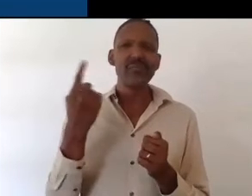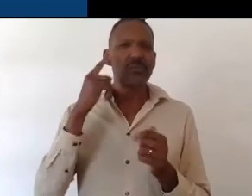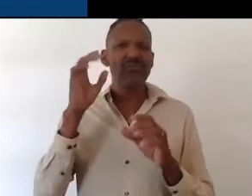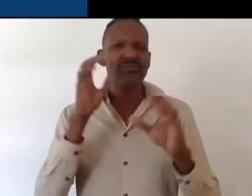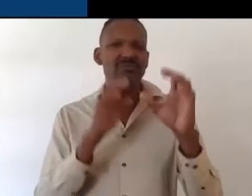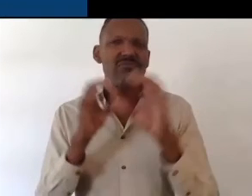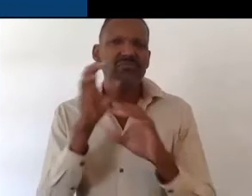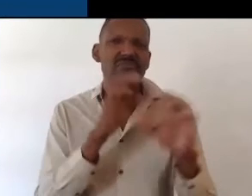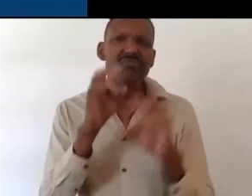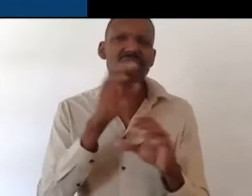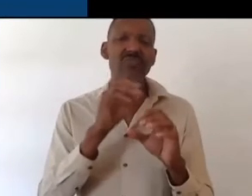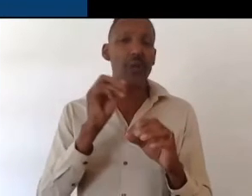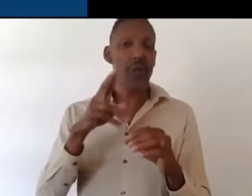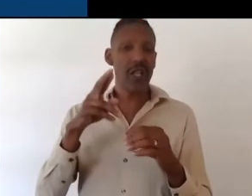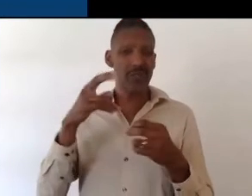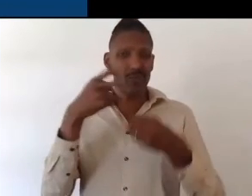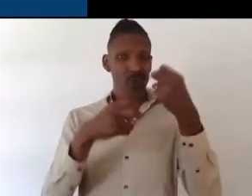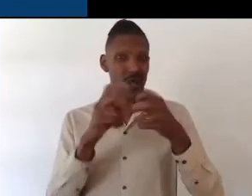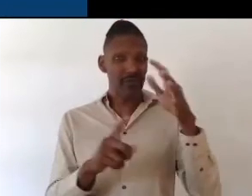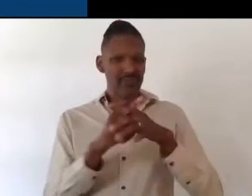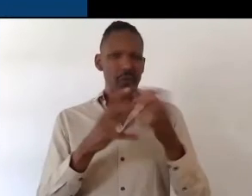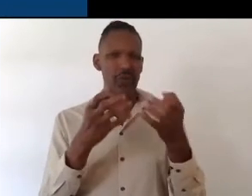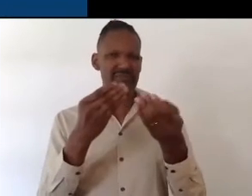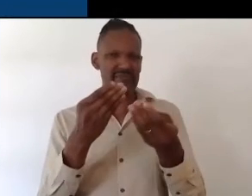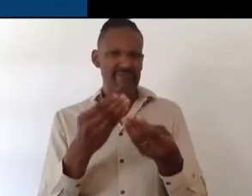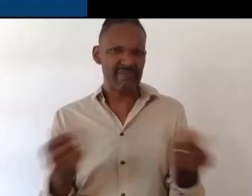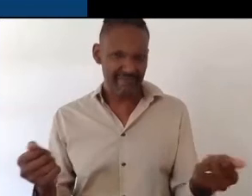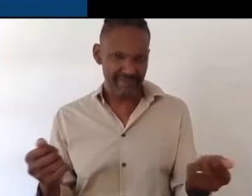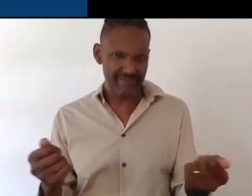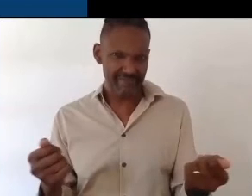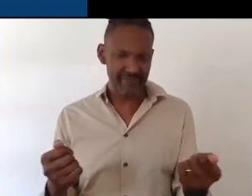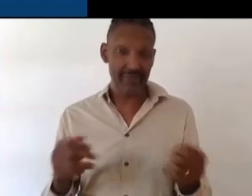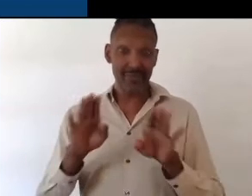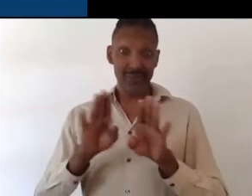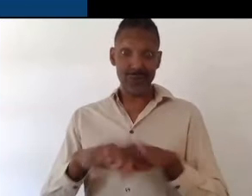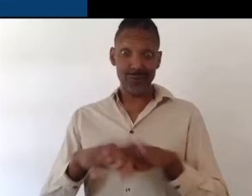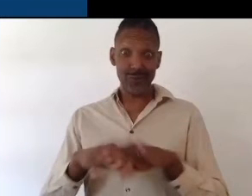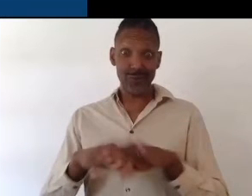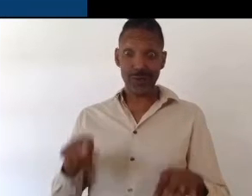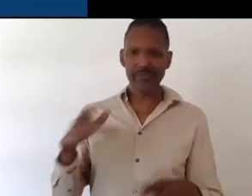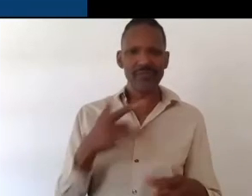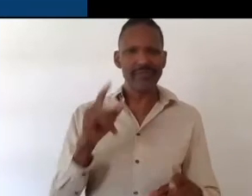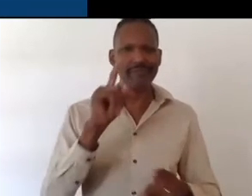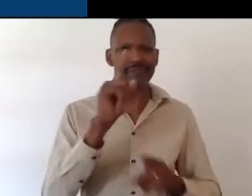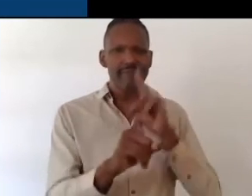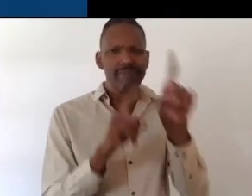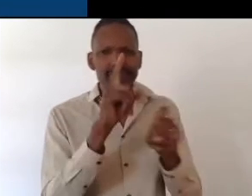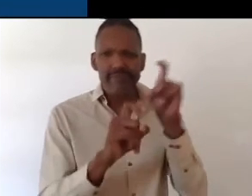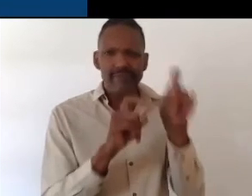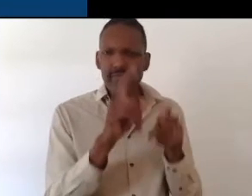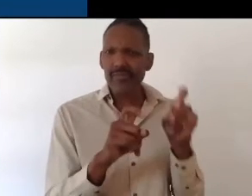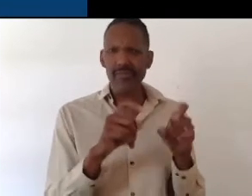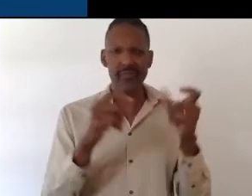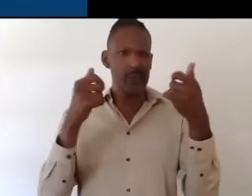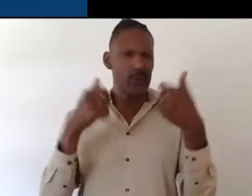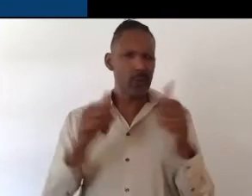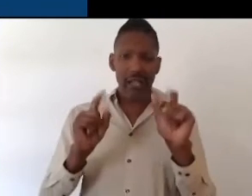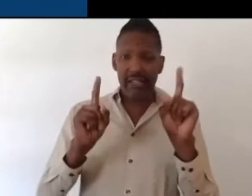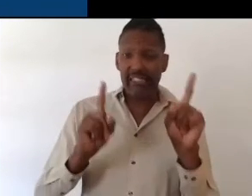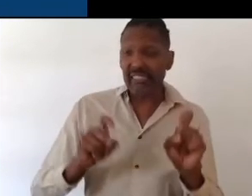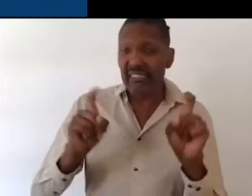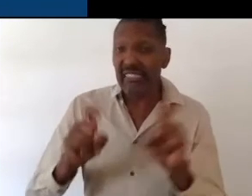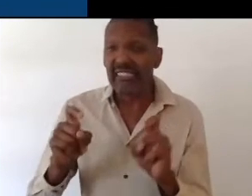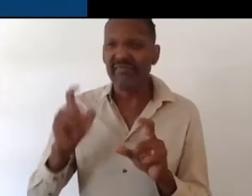And children use questions, observations, exploration to learn about the world around